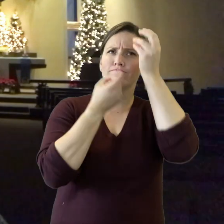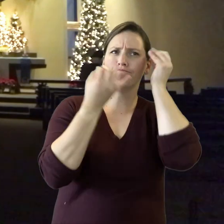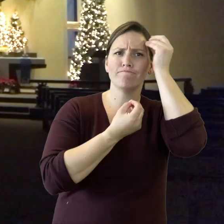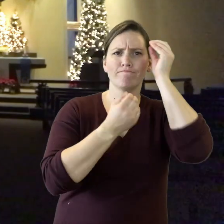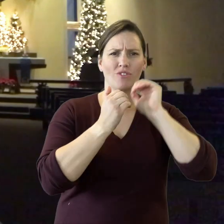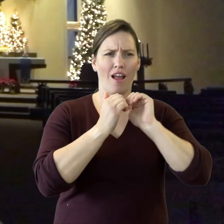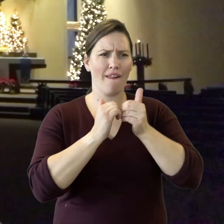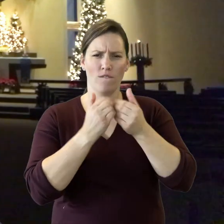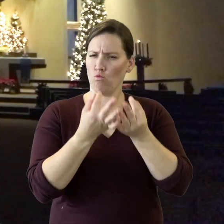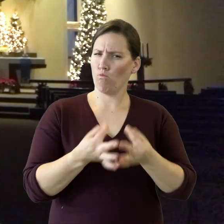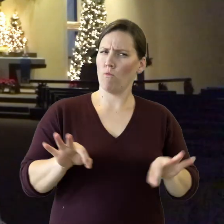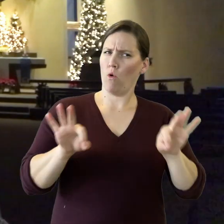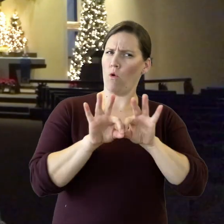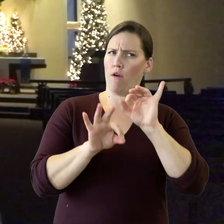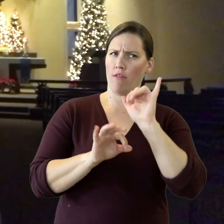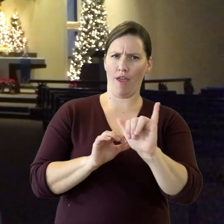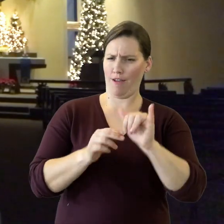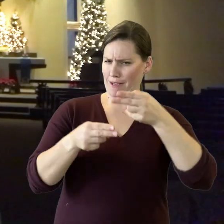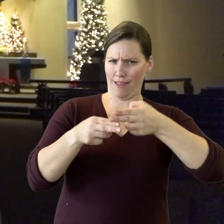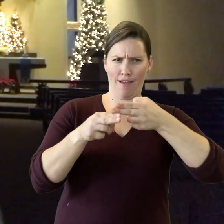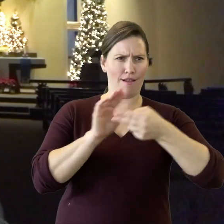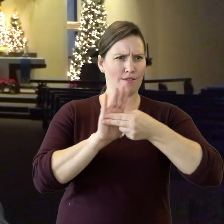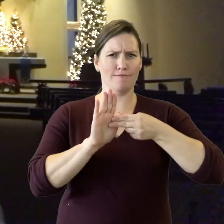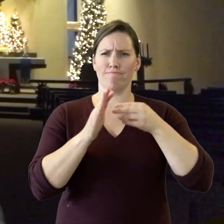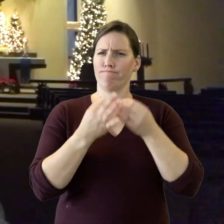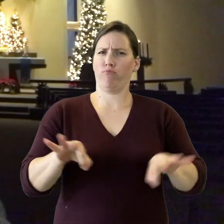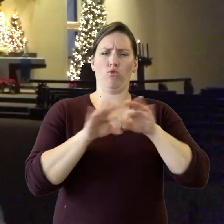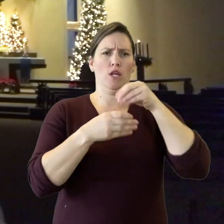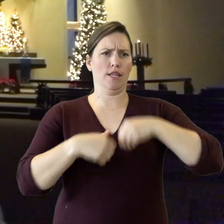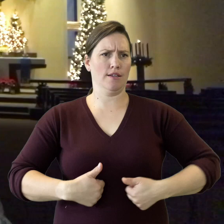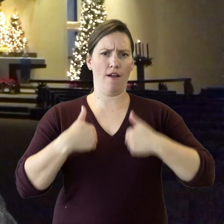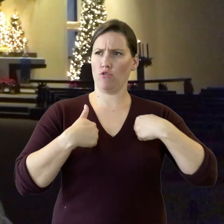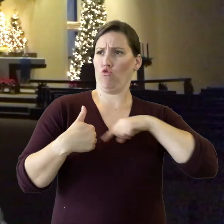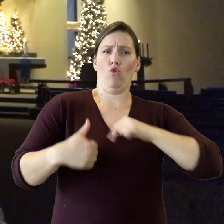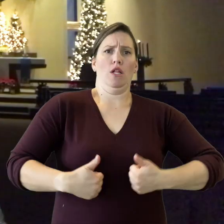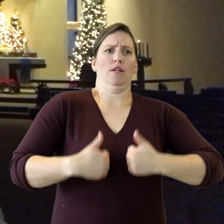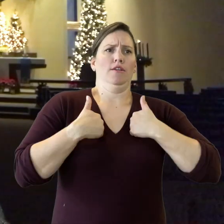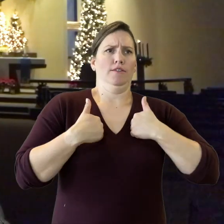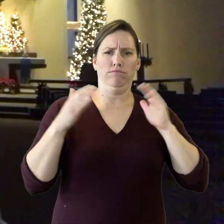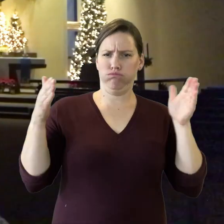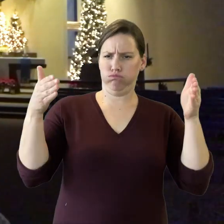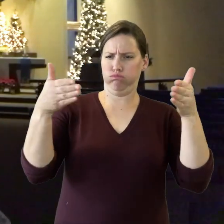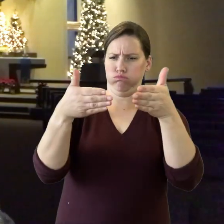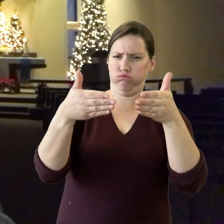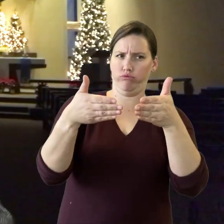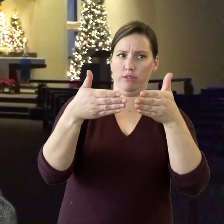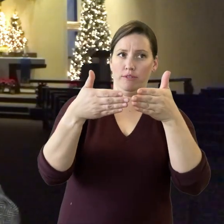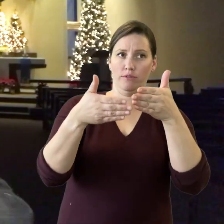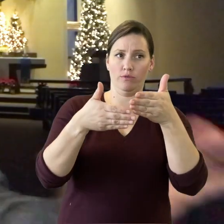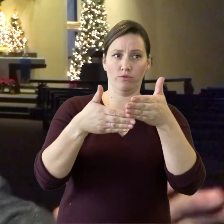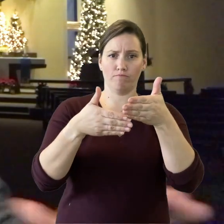how significant that name is in our lives. Our lives cross paths with the name of